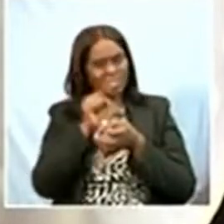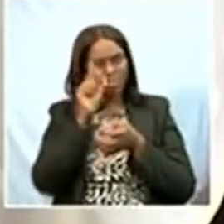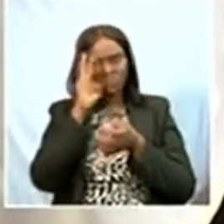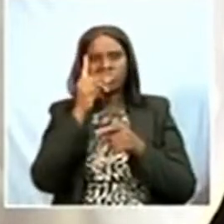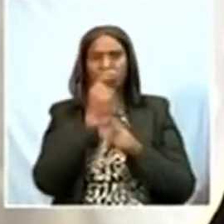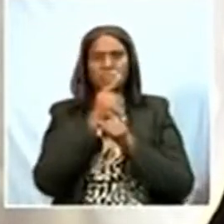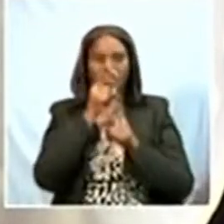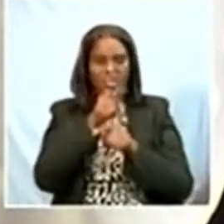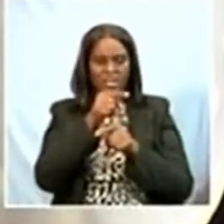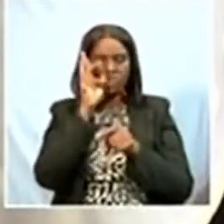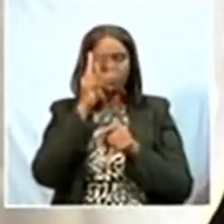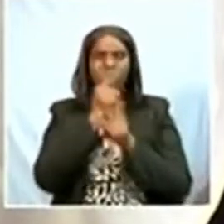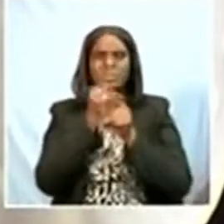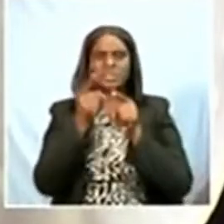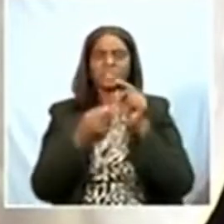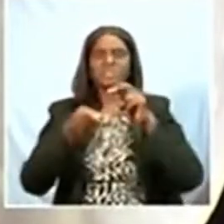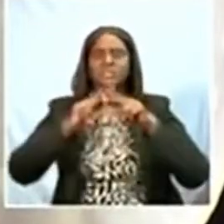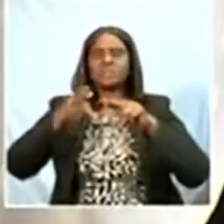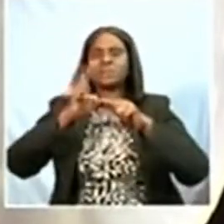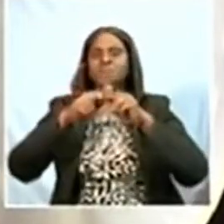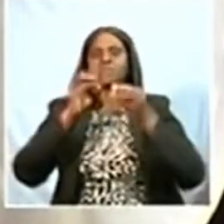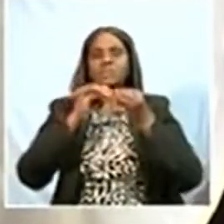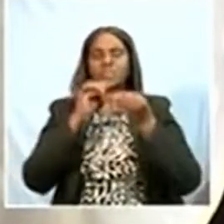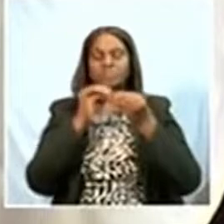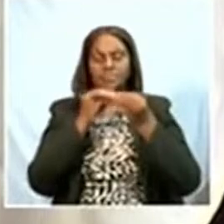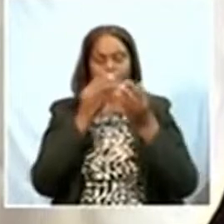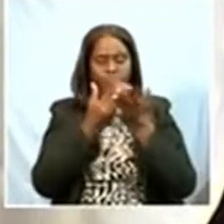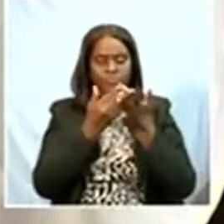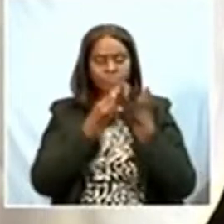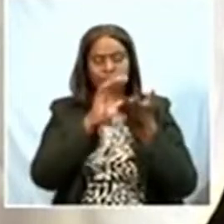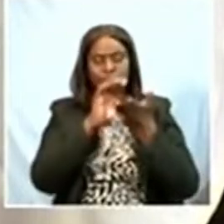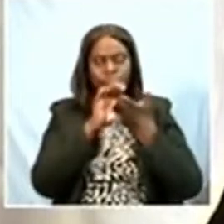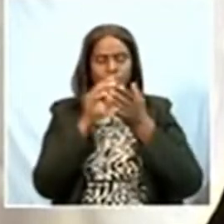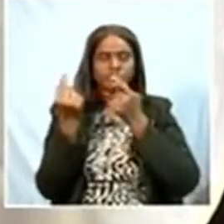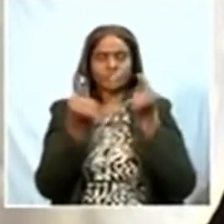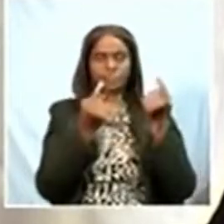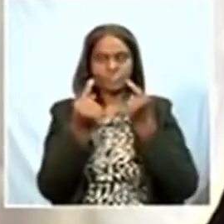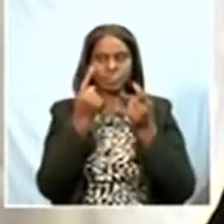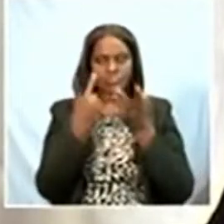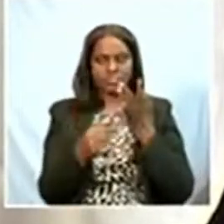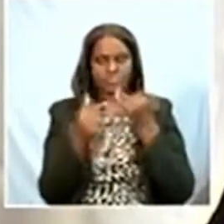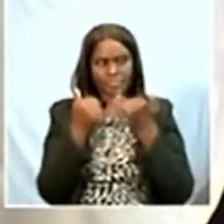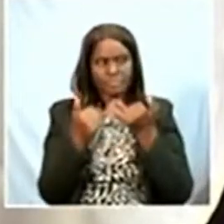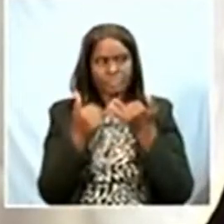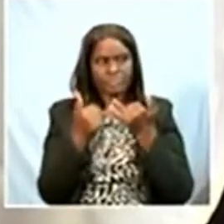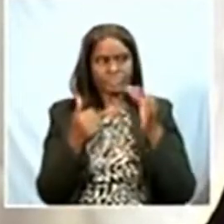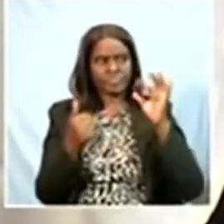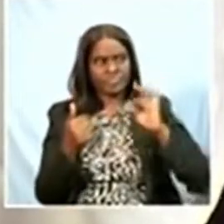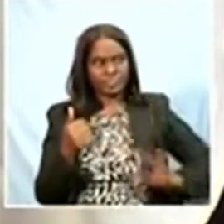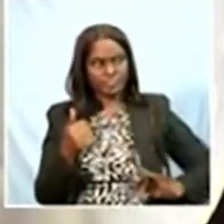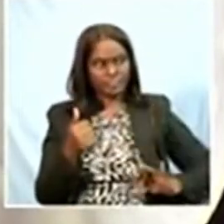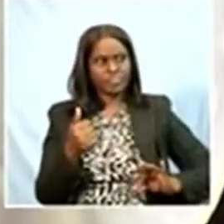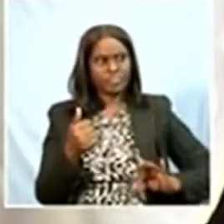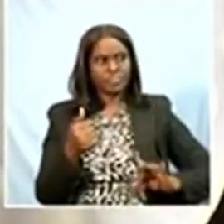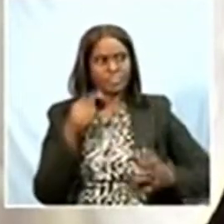just increase the debt situation? What is the benefit in terms